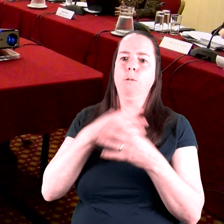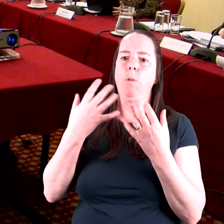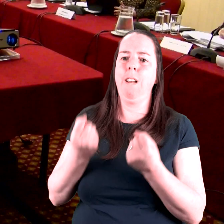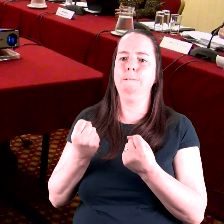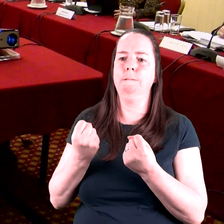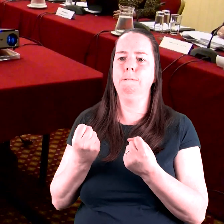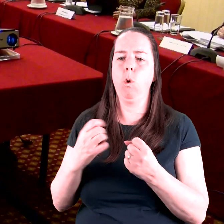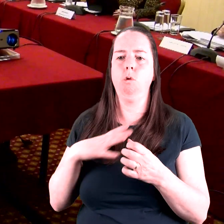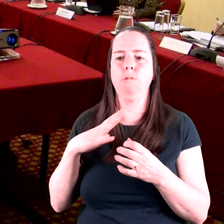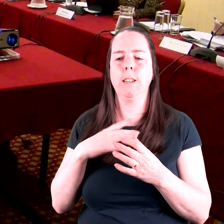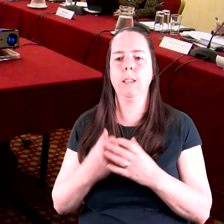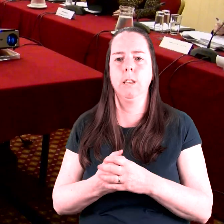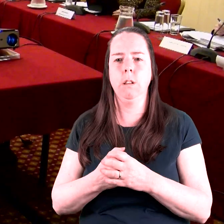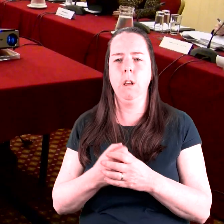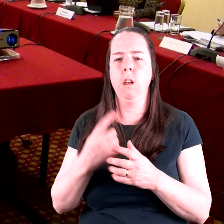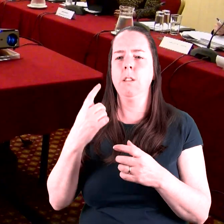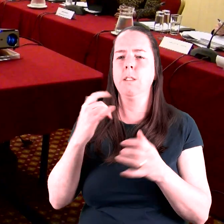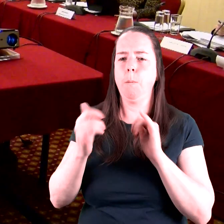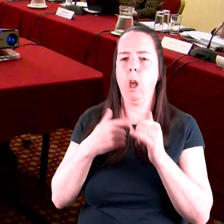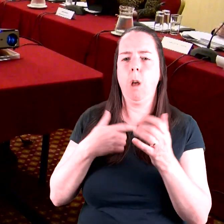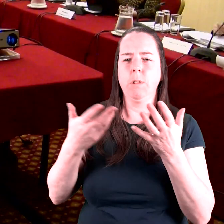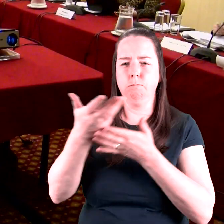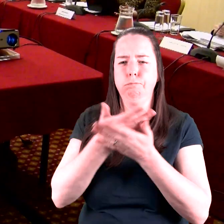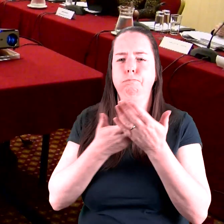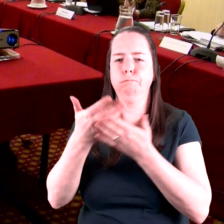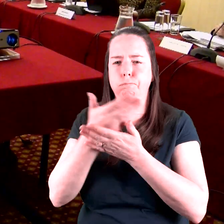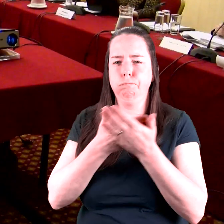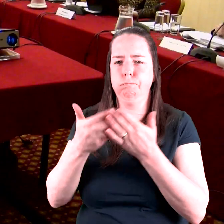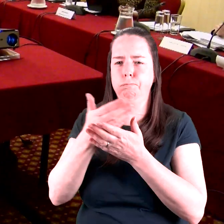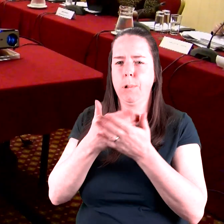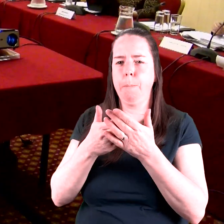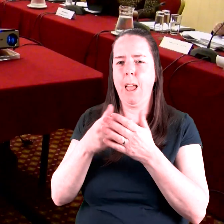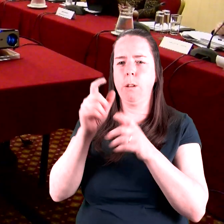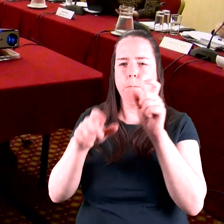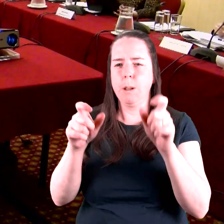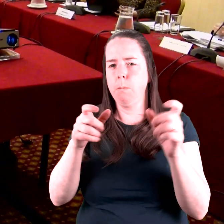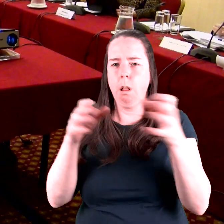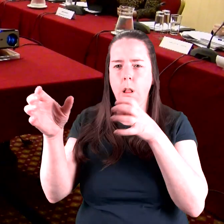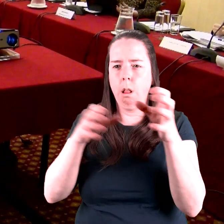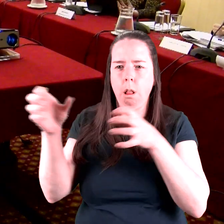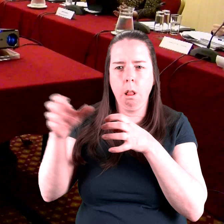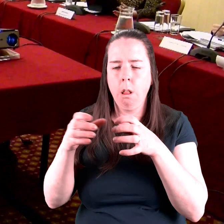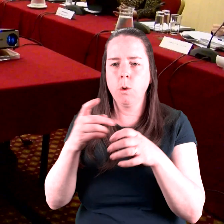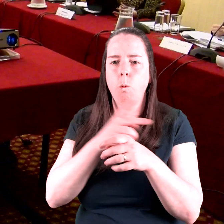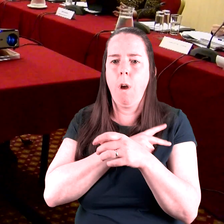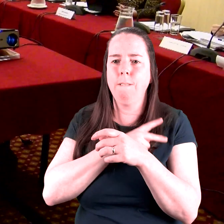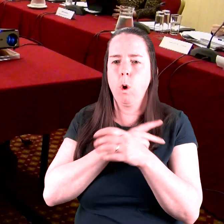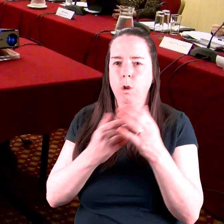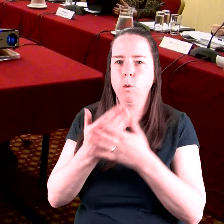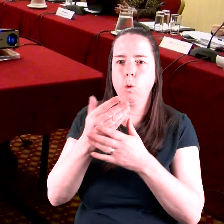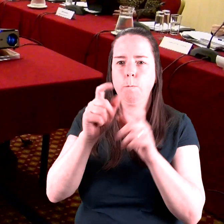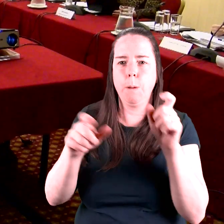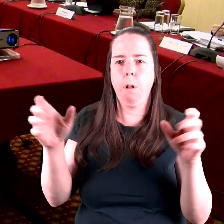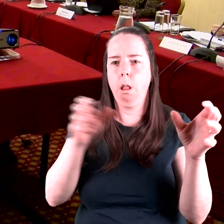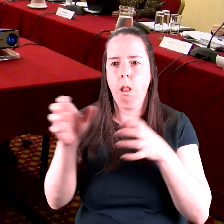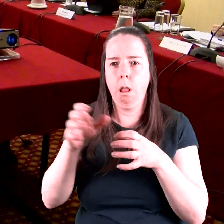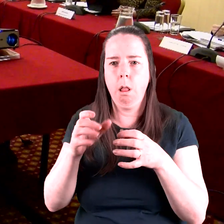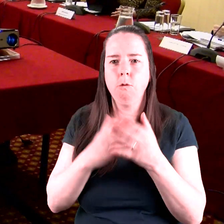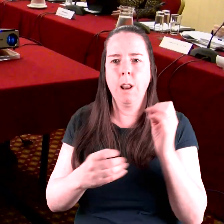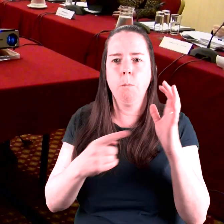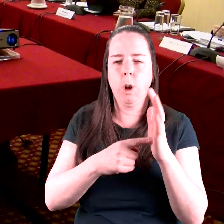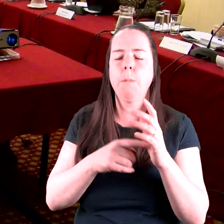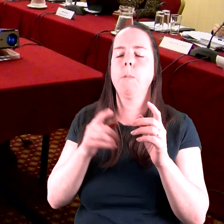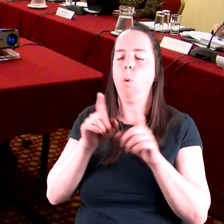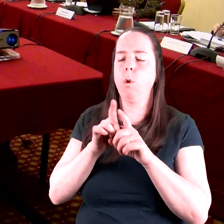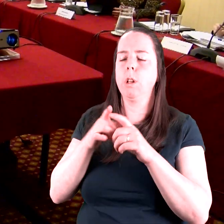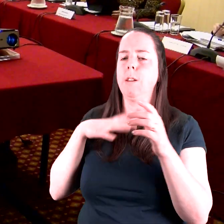So sometimes we spend quite a lot of time talking about attracting new people into the workforce, which is really key, but also we